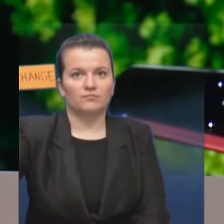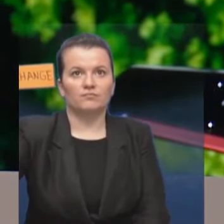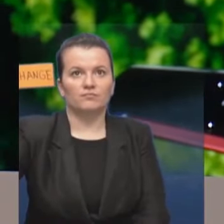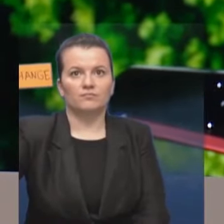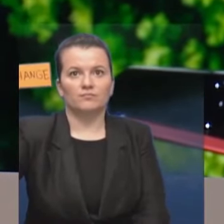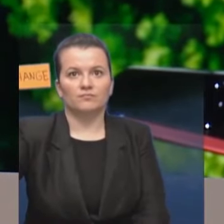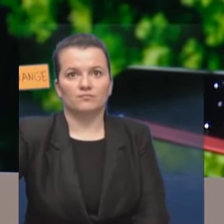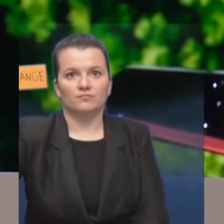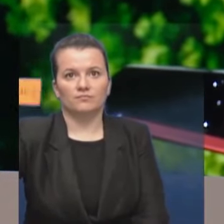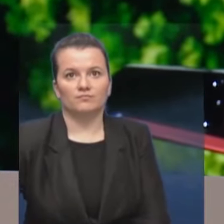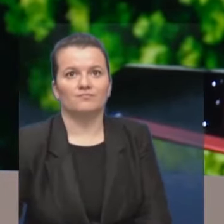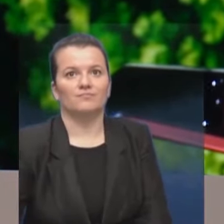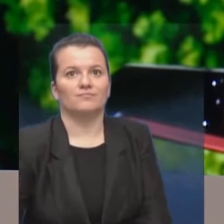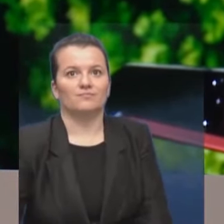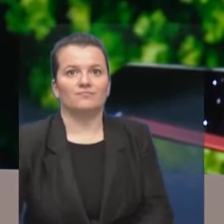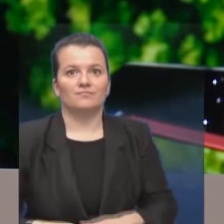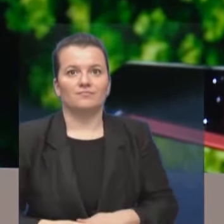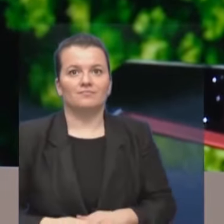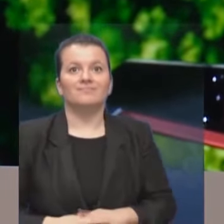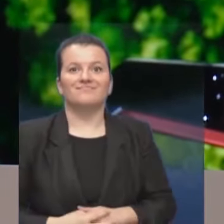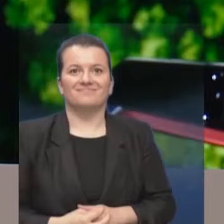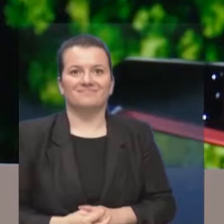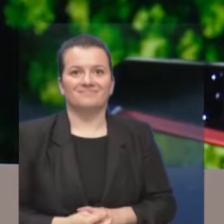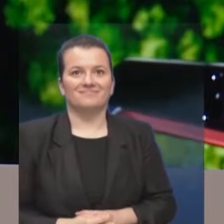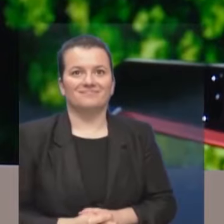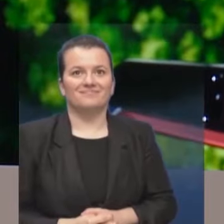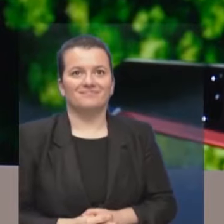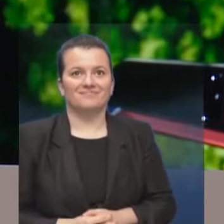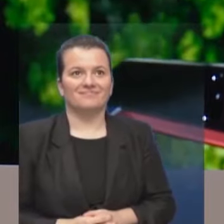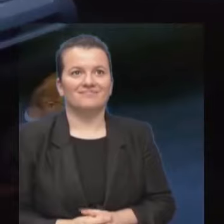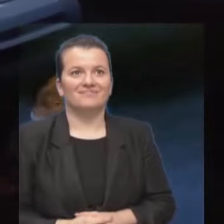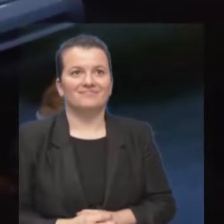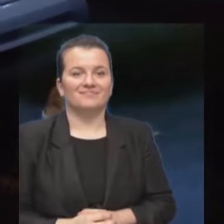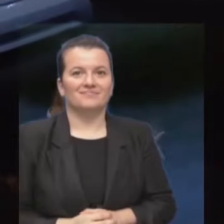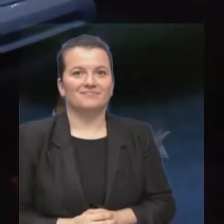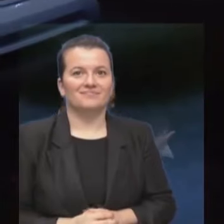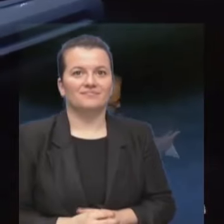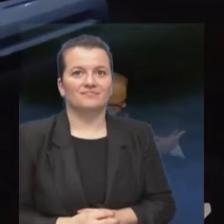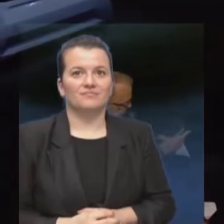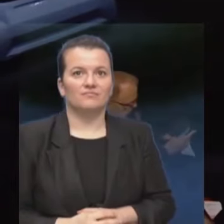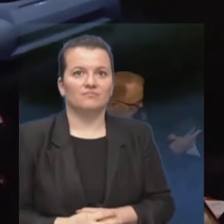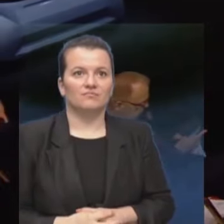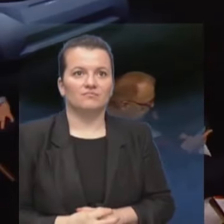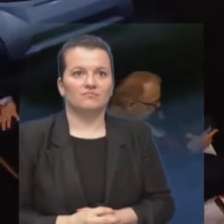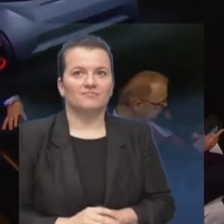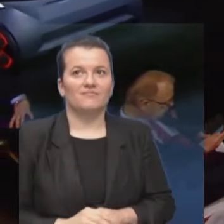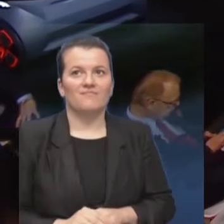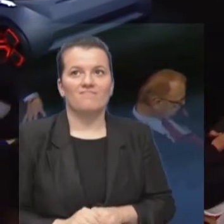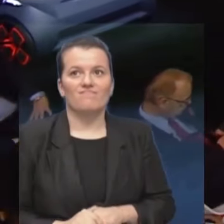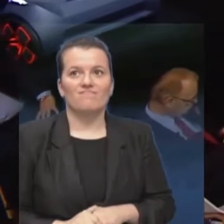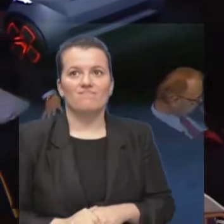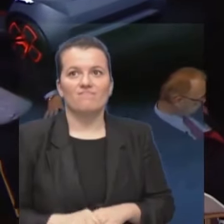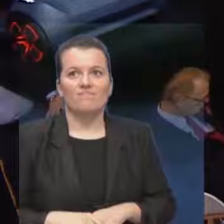of parts and cars. At Clion, we know that we are working on that too. And in the